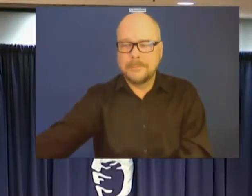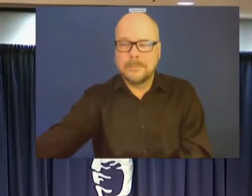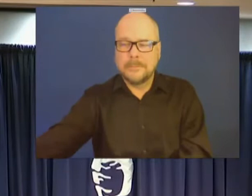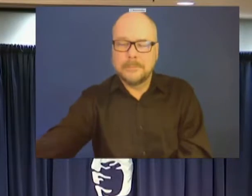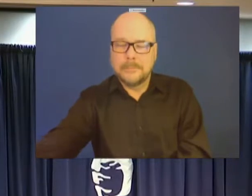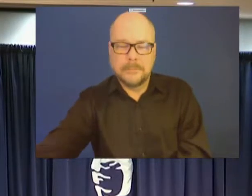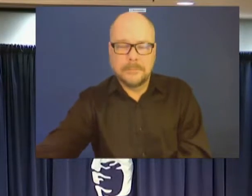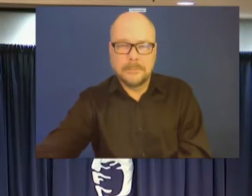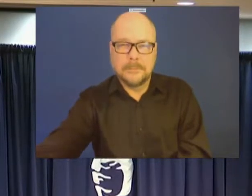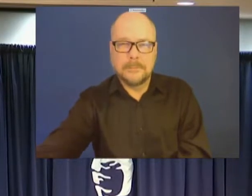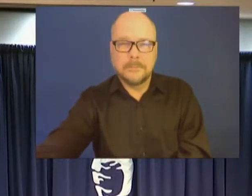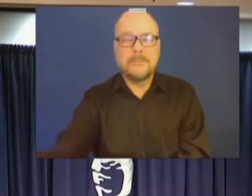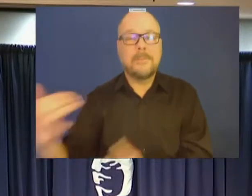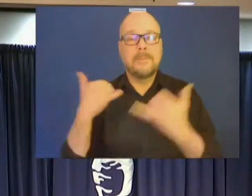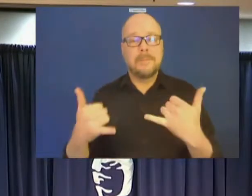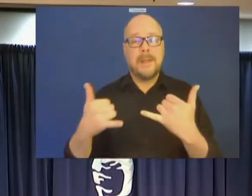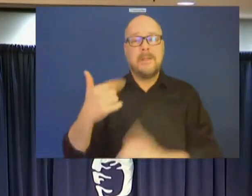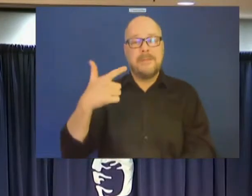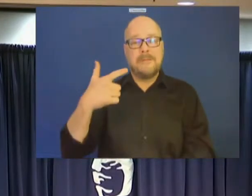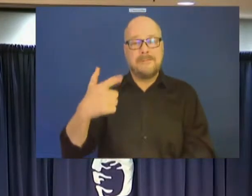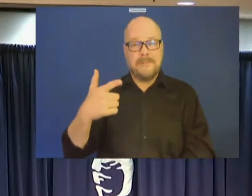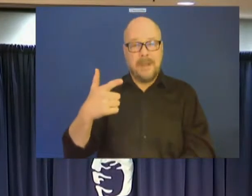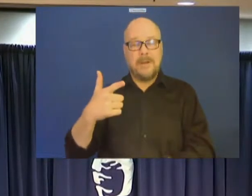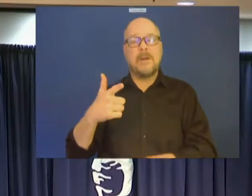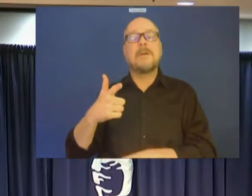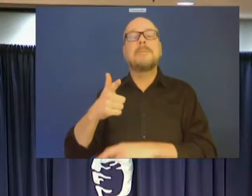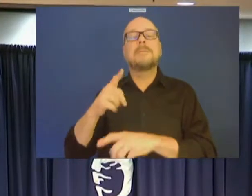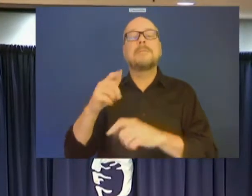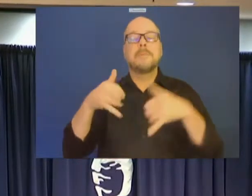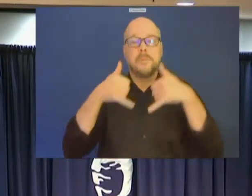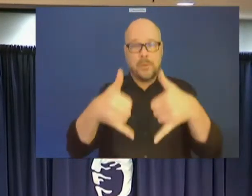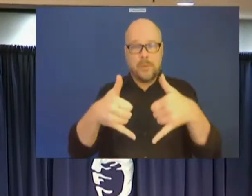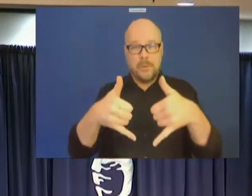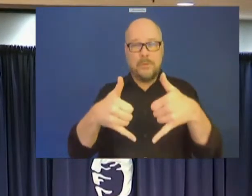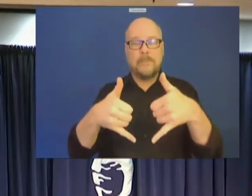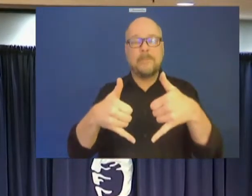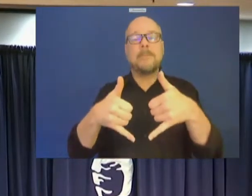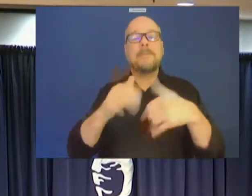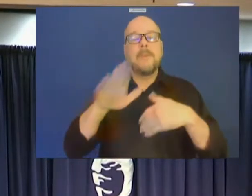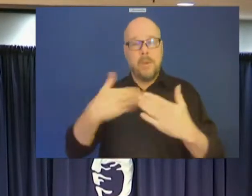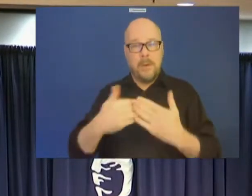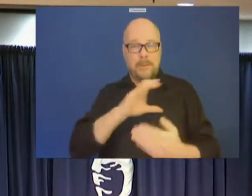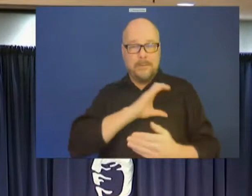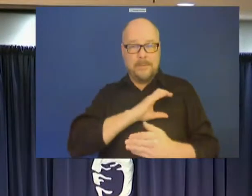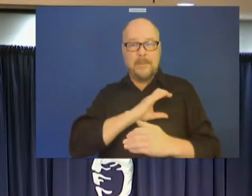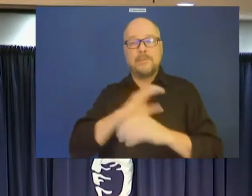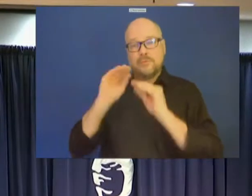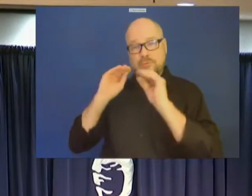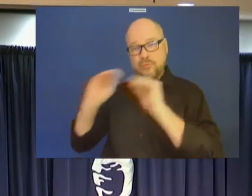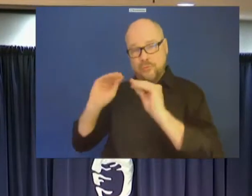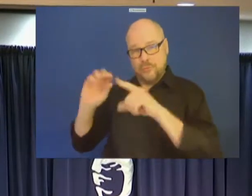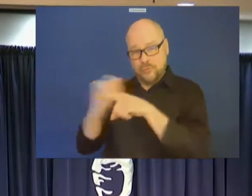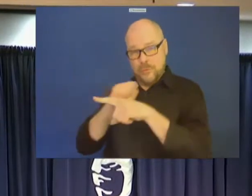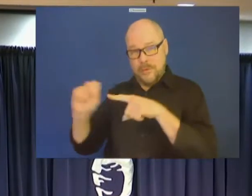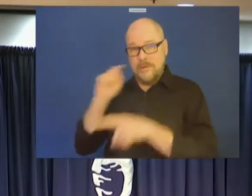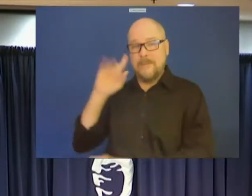The Firearms Award. The recruits received approximately 80 hours of firearms training. At the completion of this training,